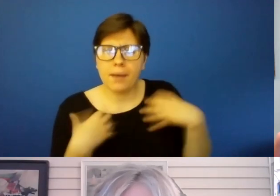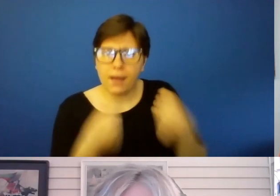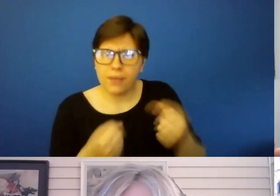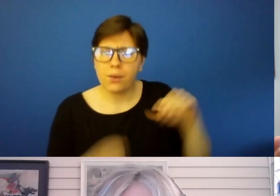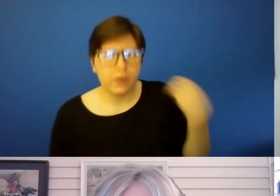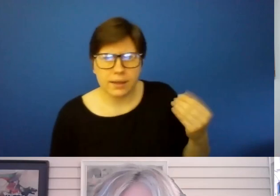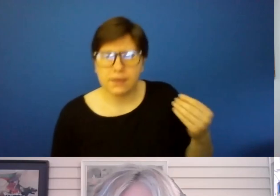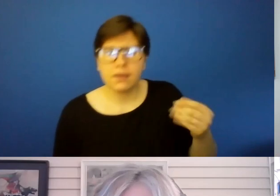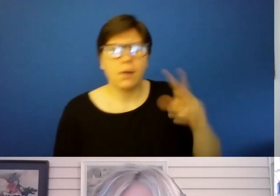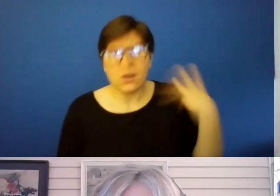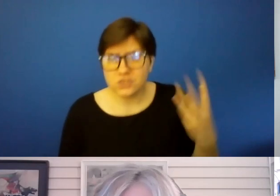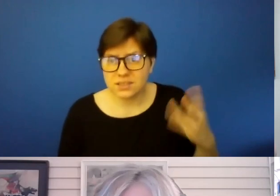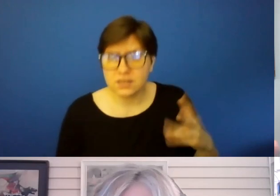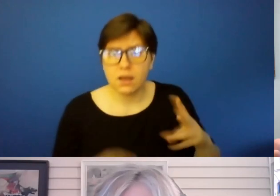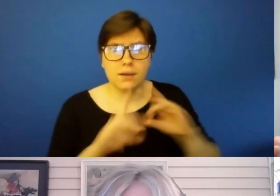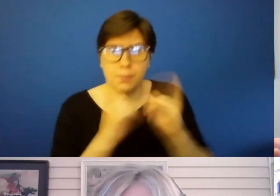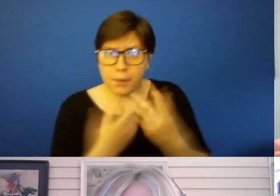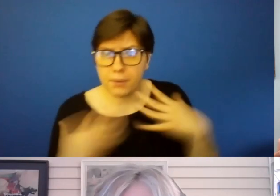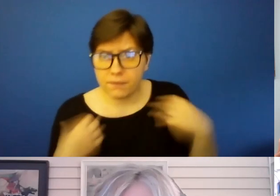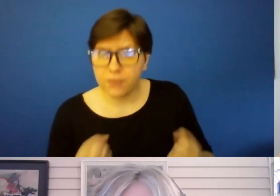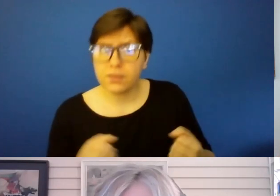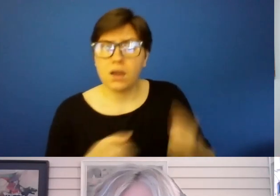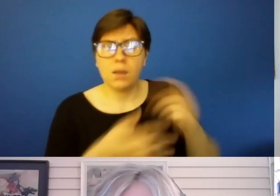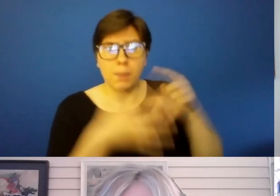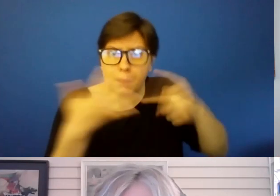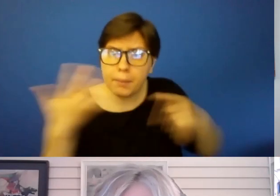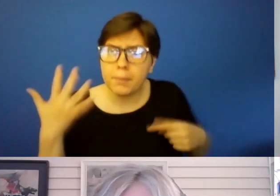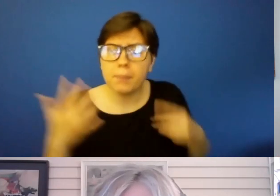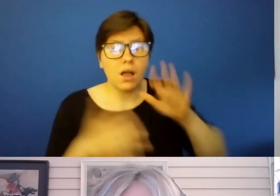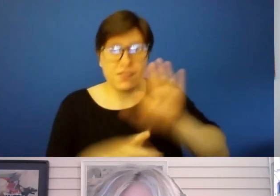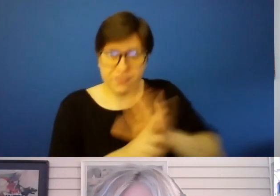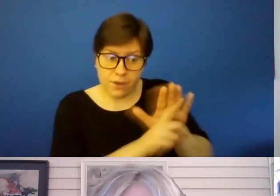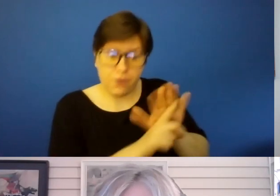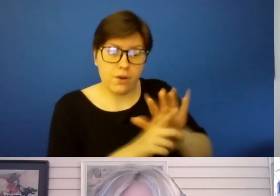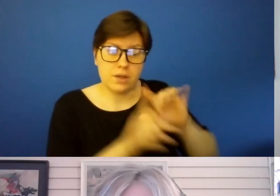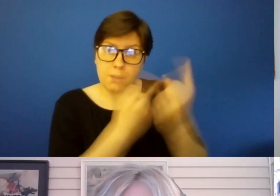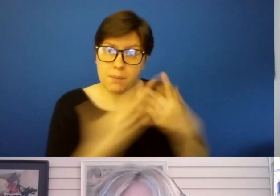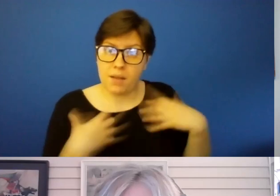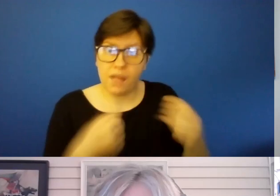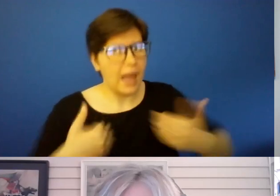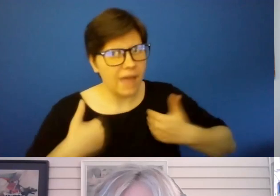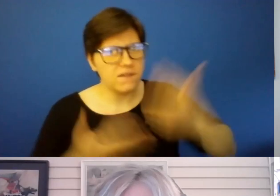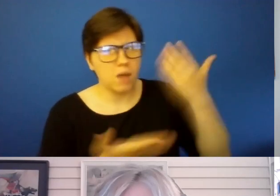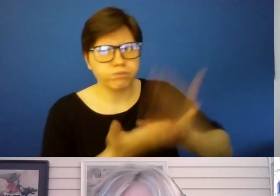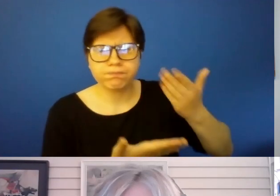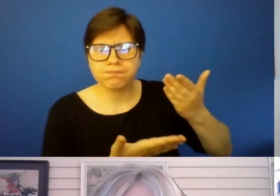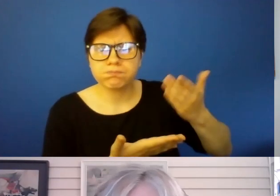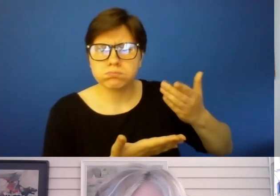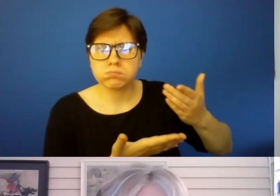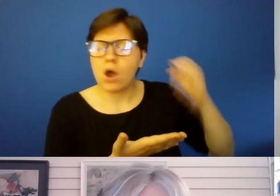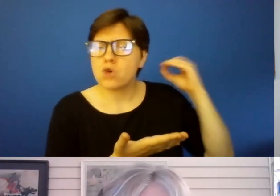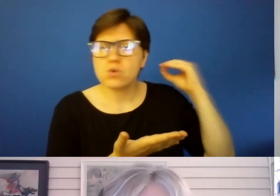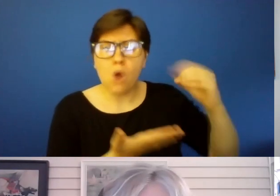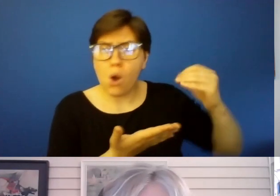the Washington Department of Health website, the California Department of Health website. There's no evidence that